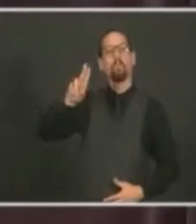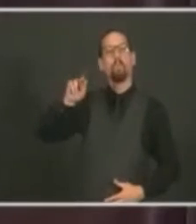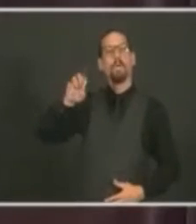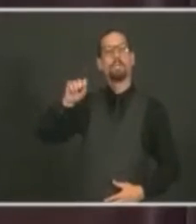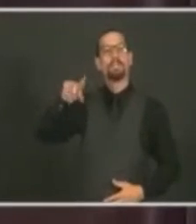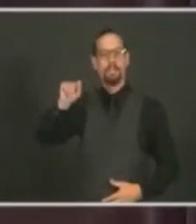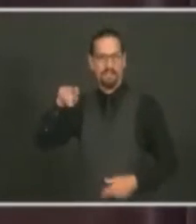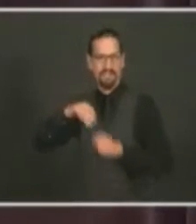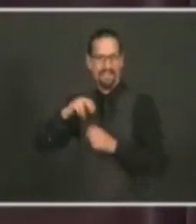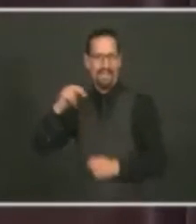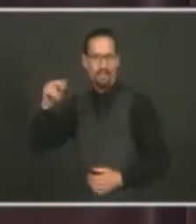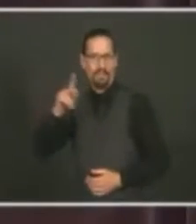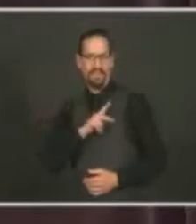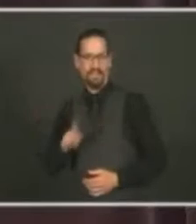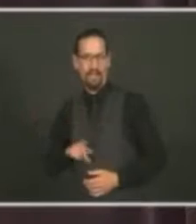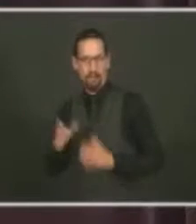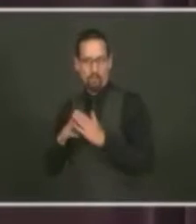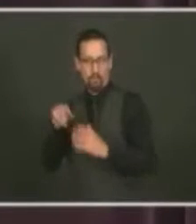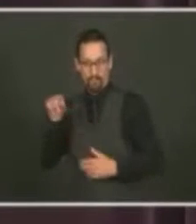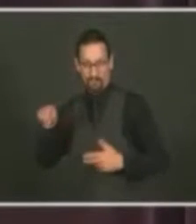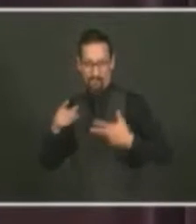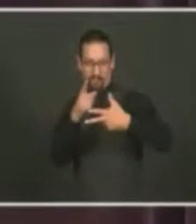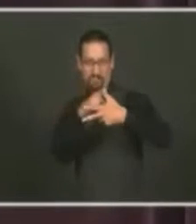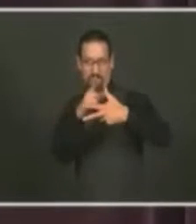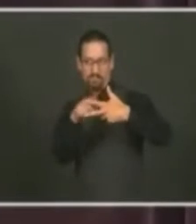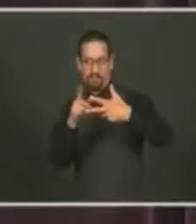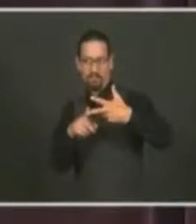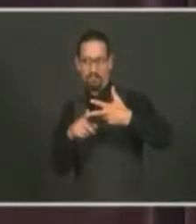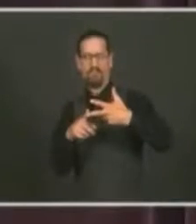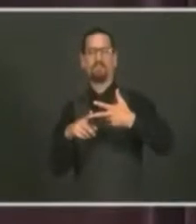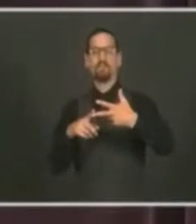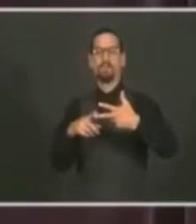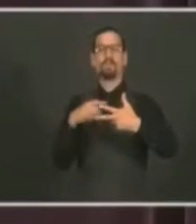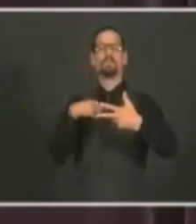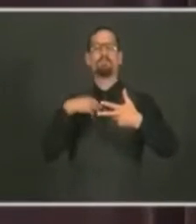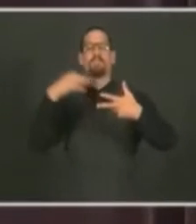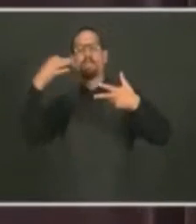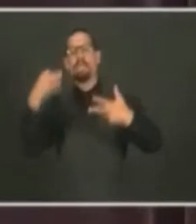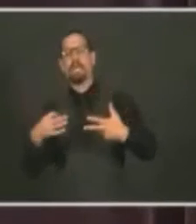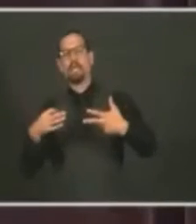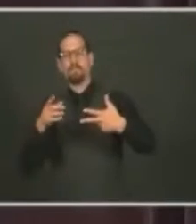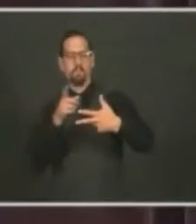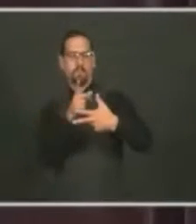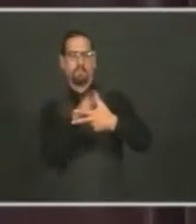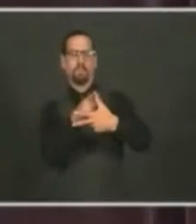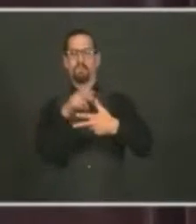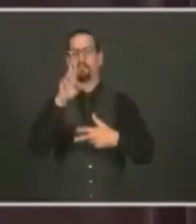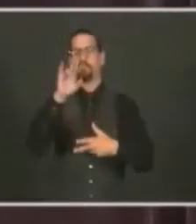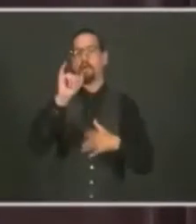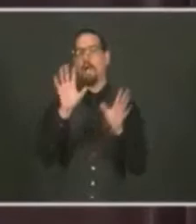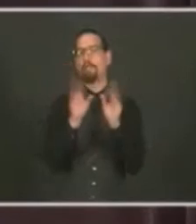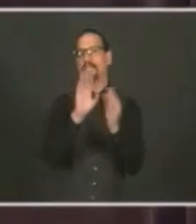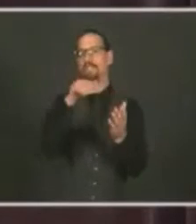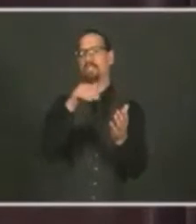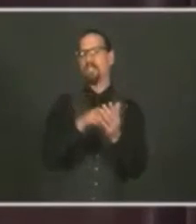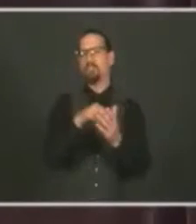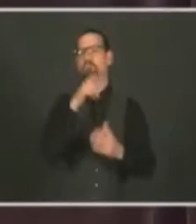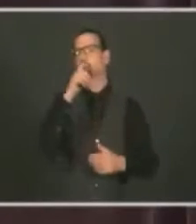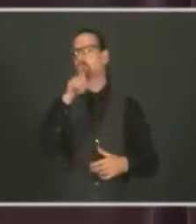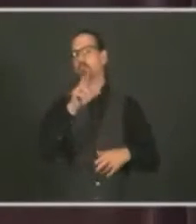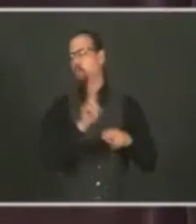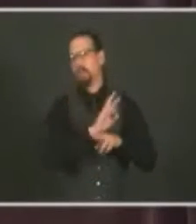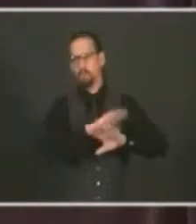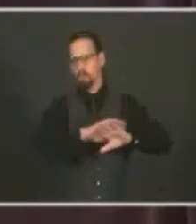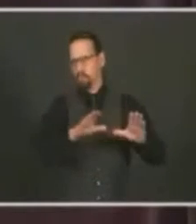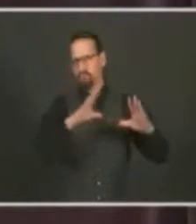We've chosen to decommission the hospitals in Providence and North Kingston while keeping the third facility stood up